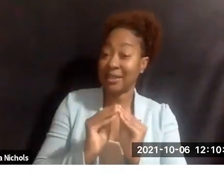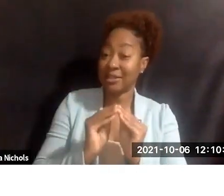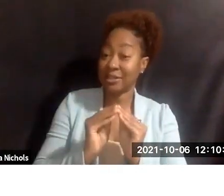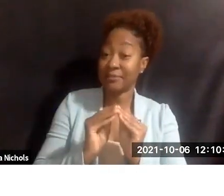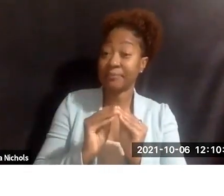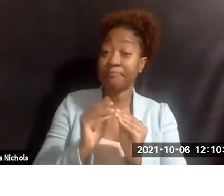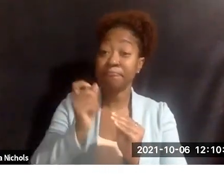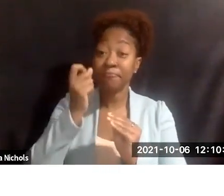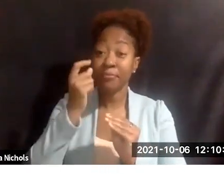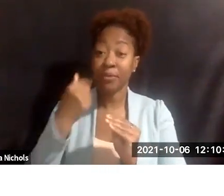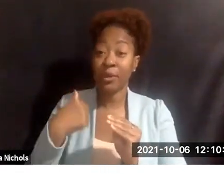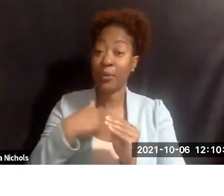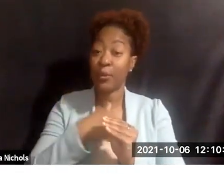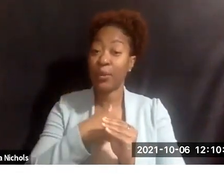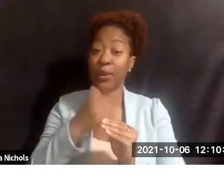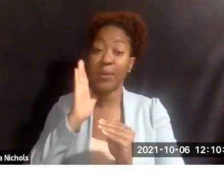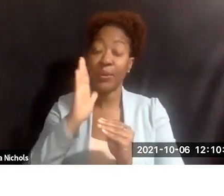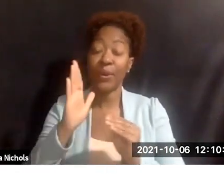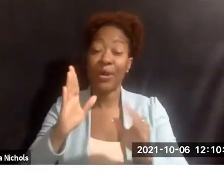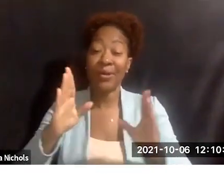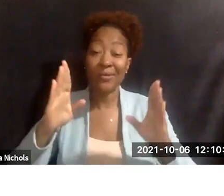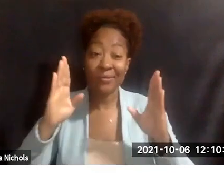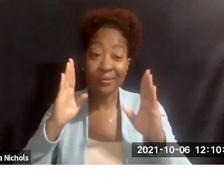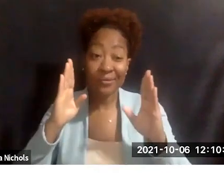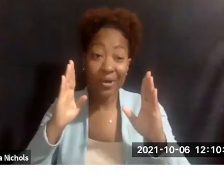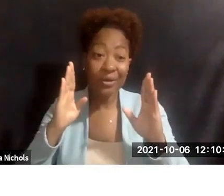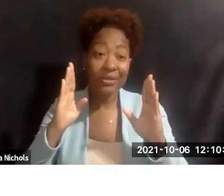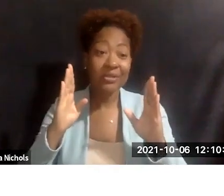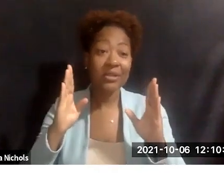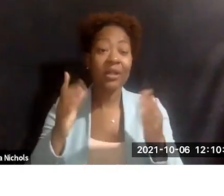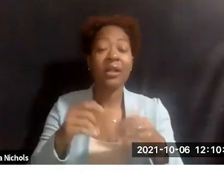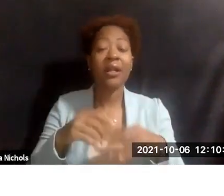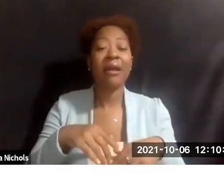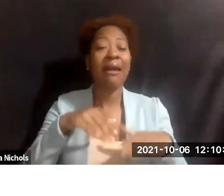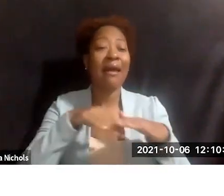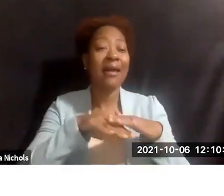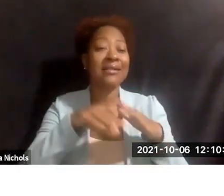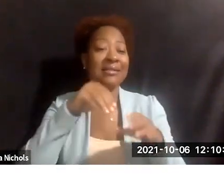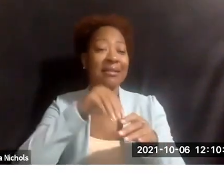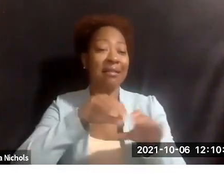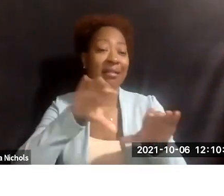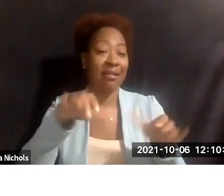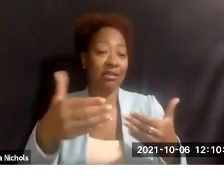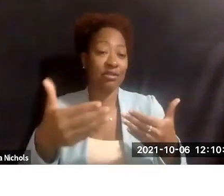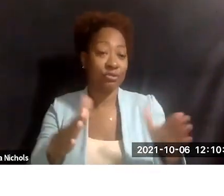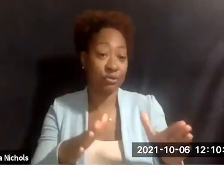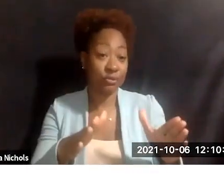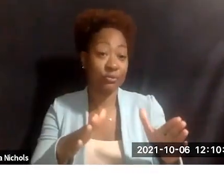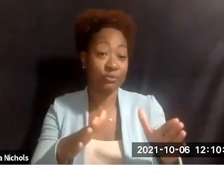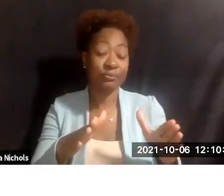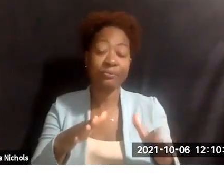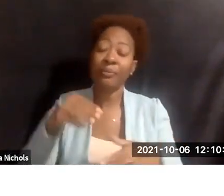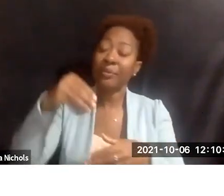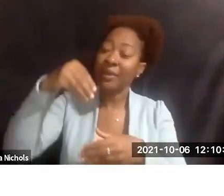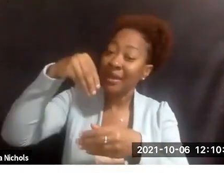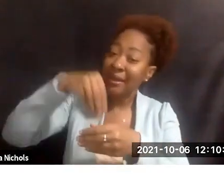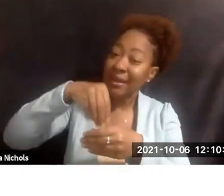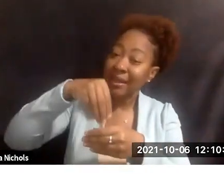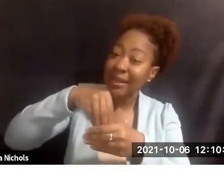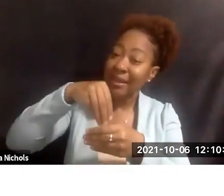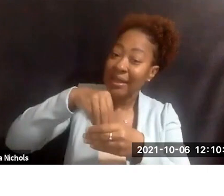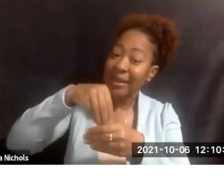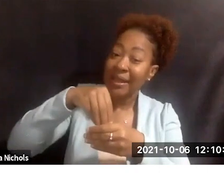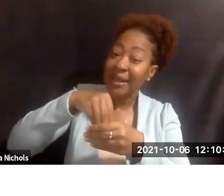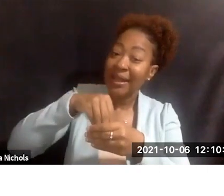going to focus on access in the classroom. So specifically inside the confines both of the